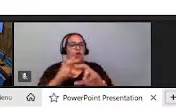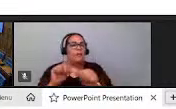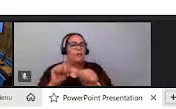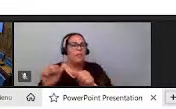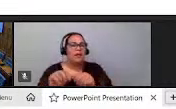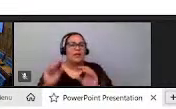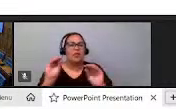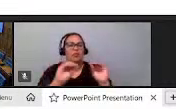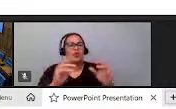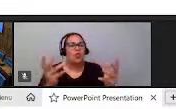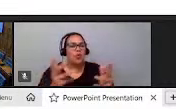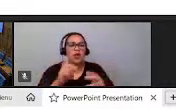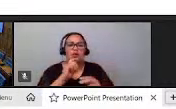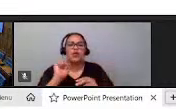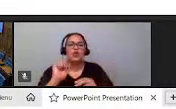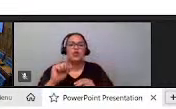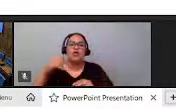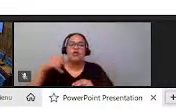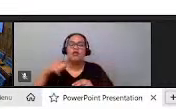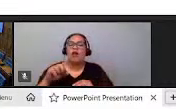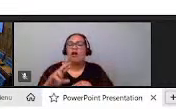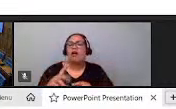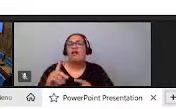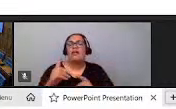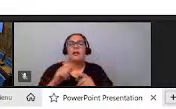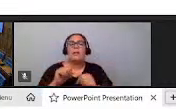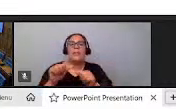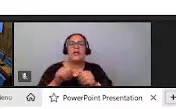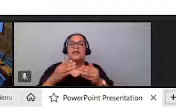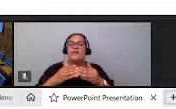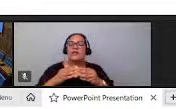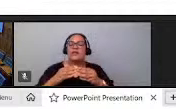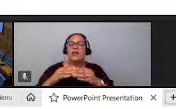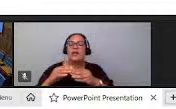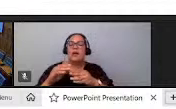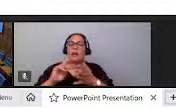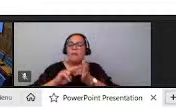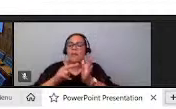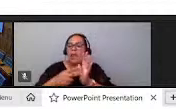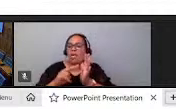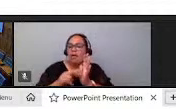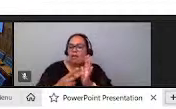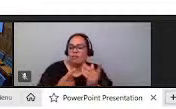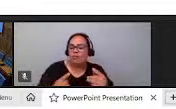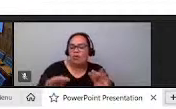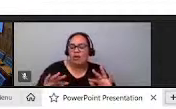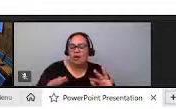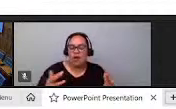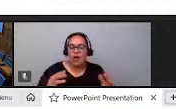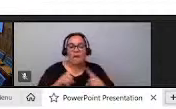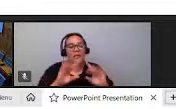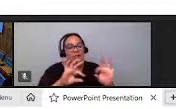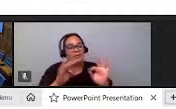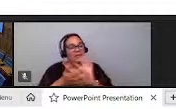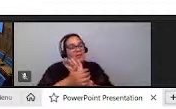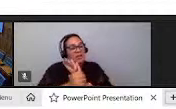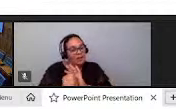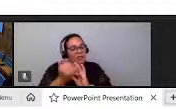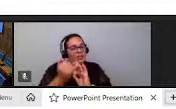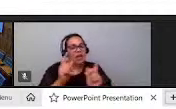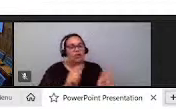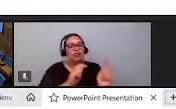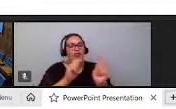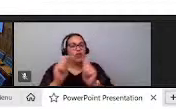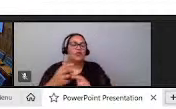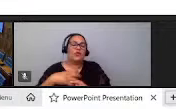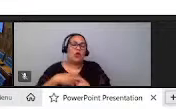to place using the yard better vessel planning um that is come for and then those particular skills are now being transferred